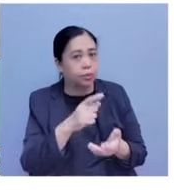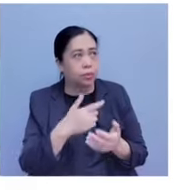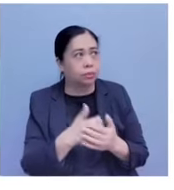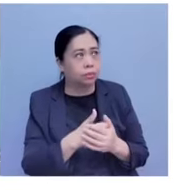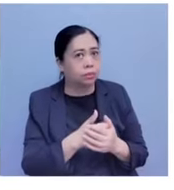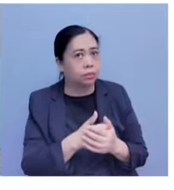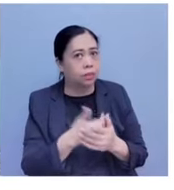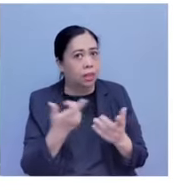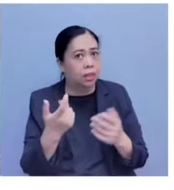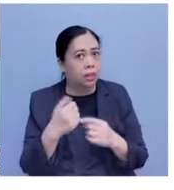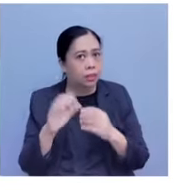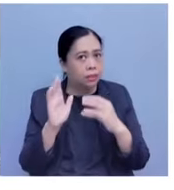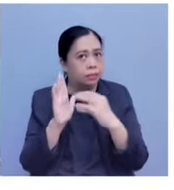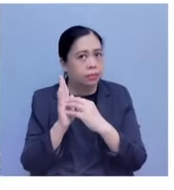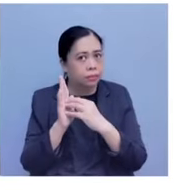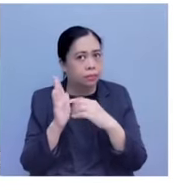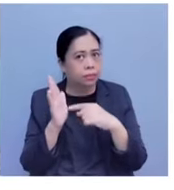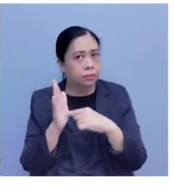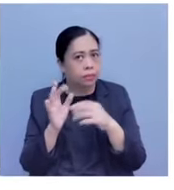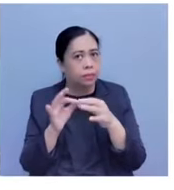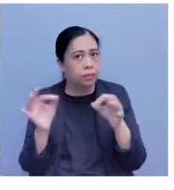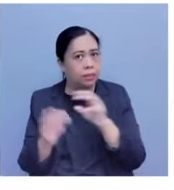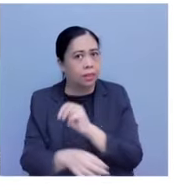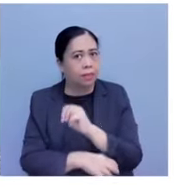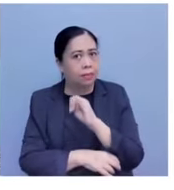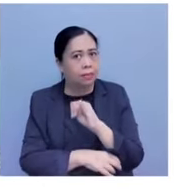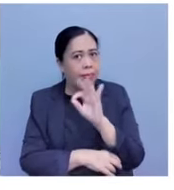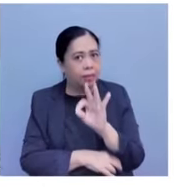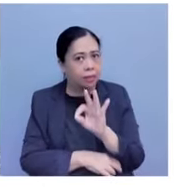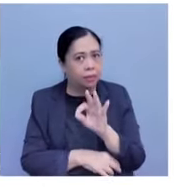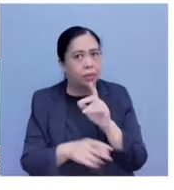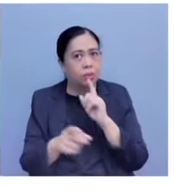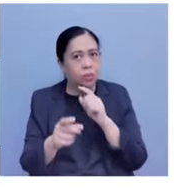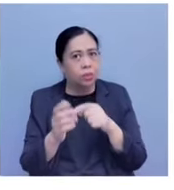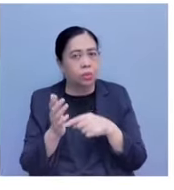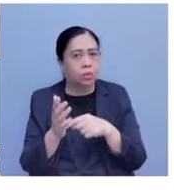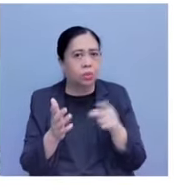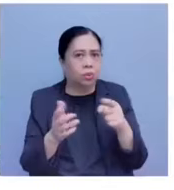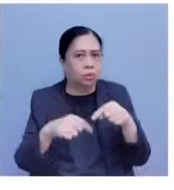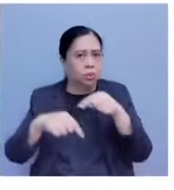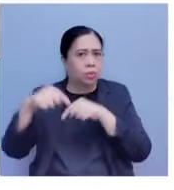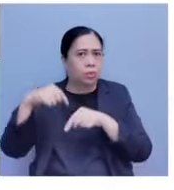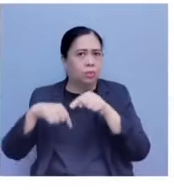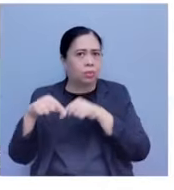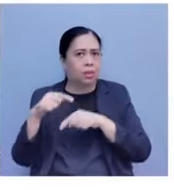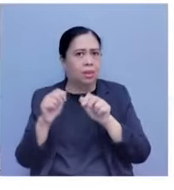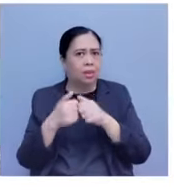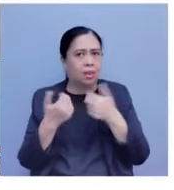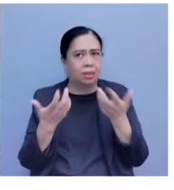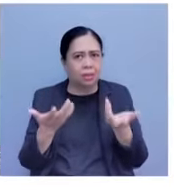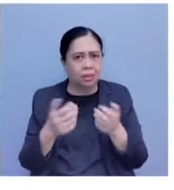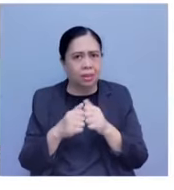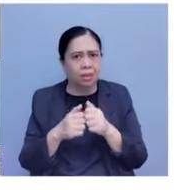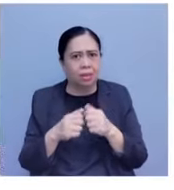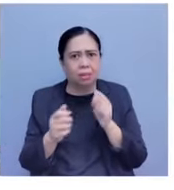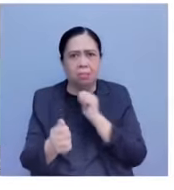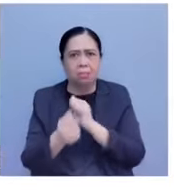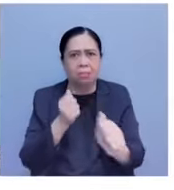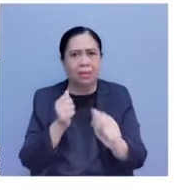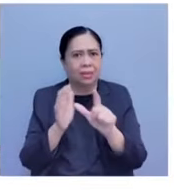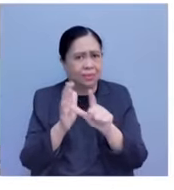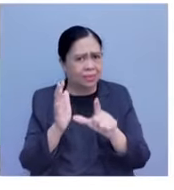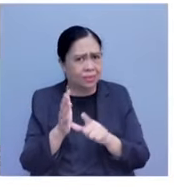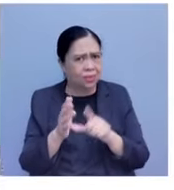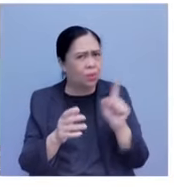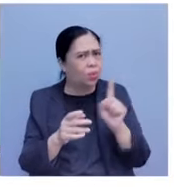the provisions of the Maharlika Investment Fund. In fact, you're going back to how it was even enacted. What